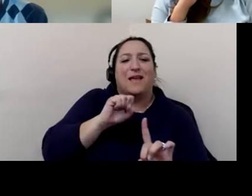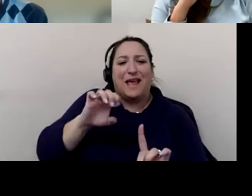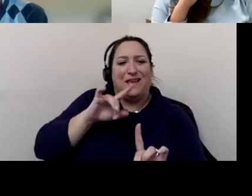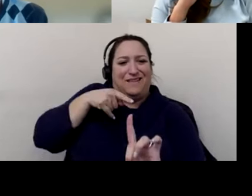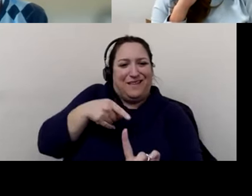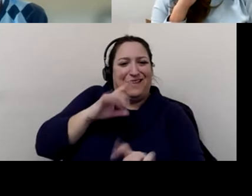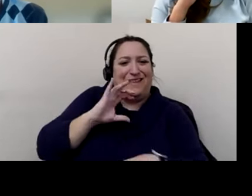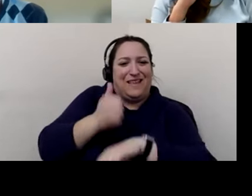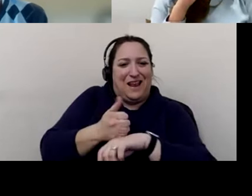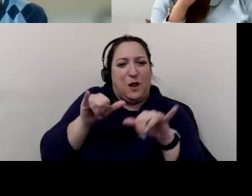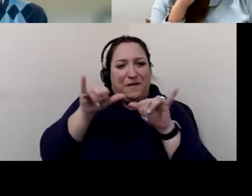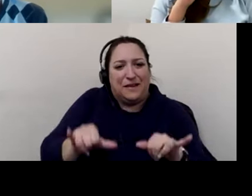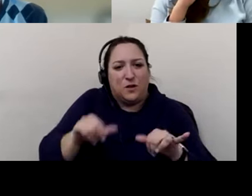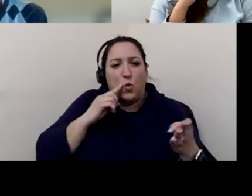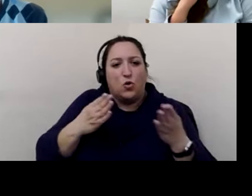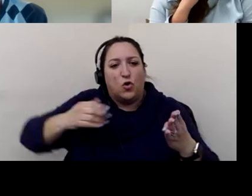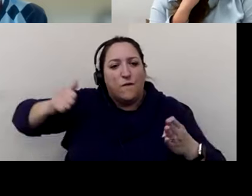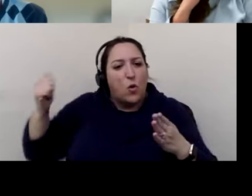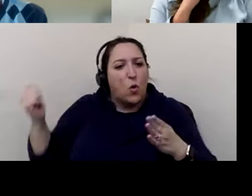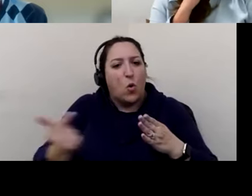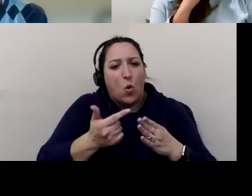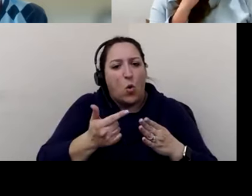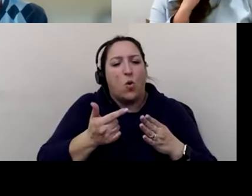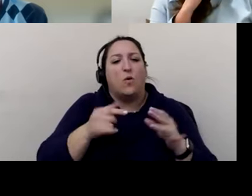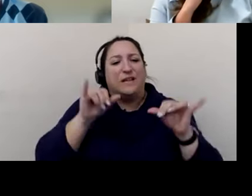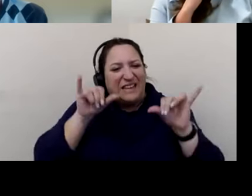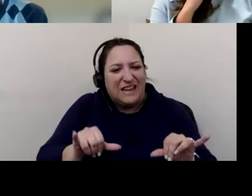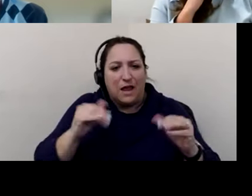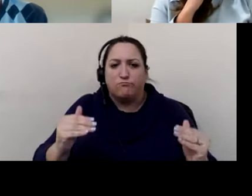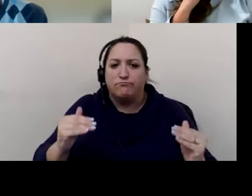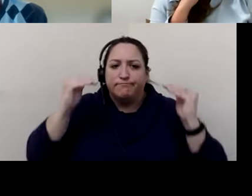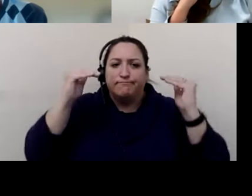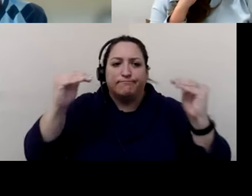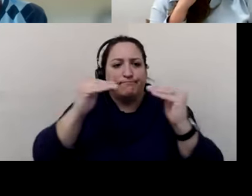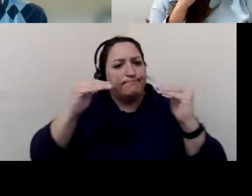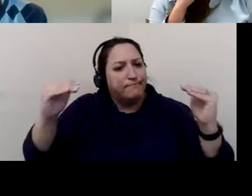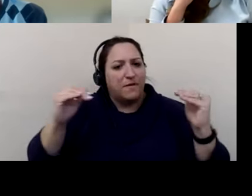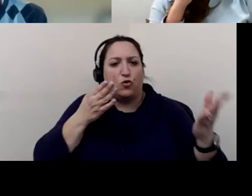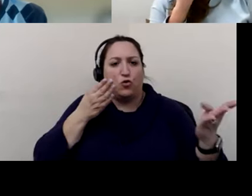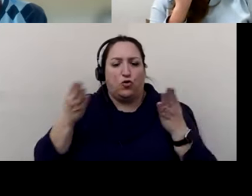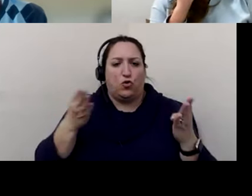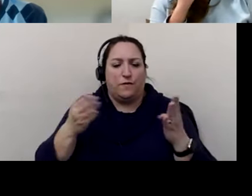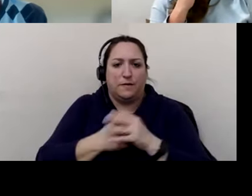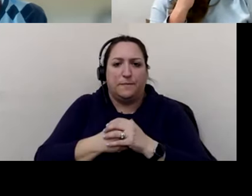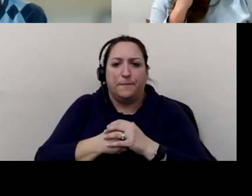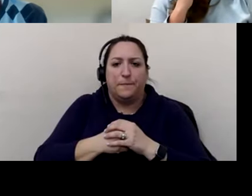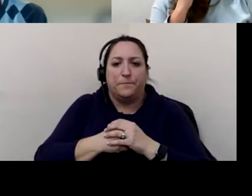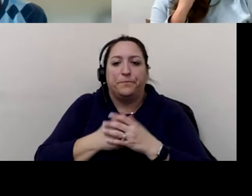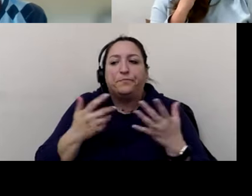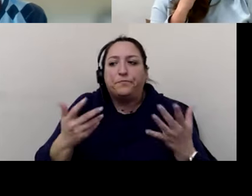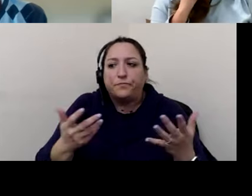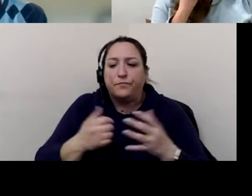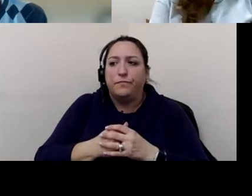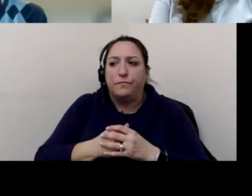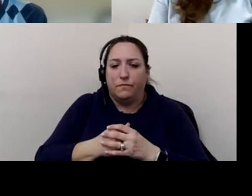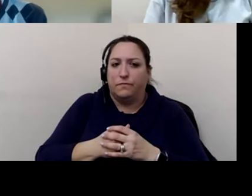setting a system that would serve everyone at the same high level of services. And you know,